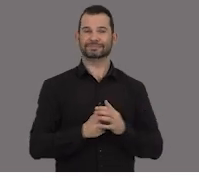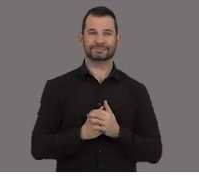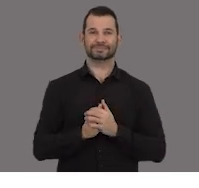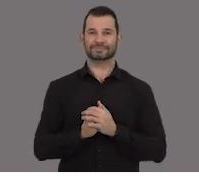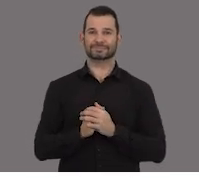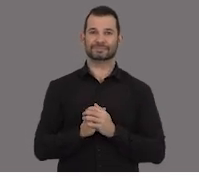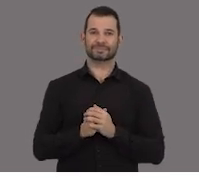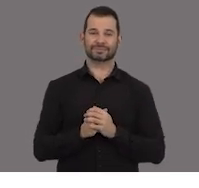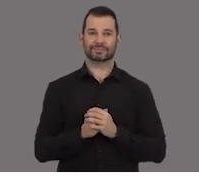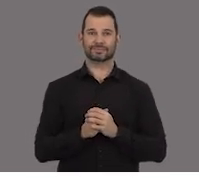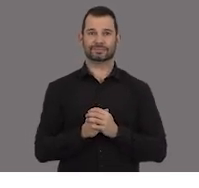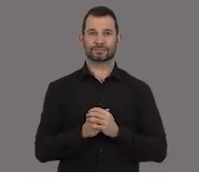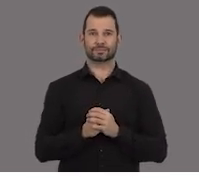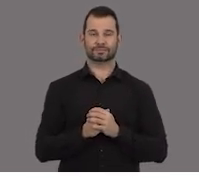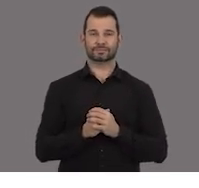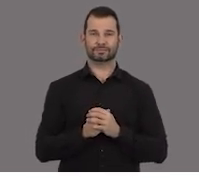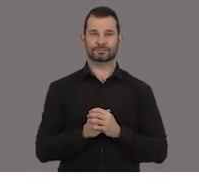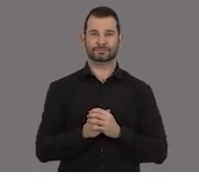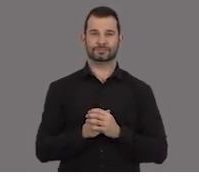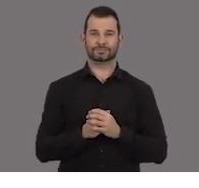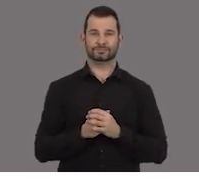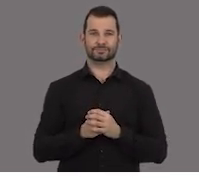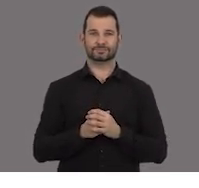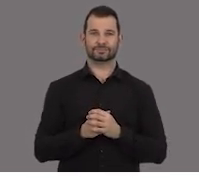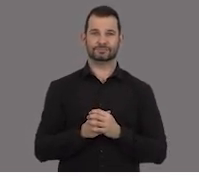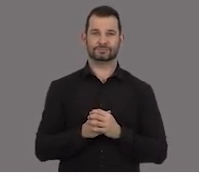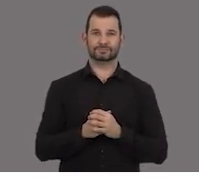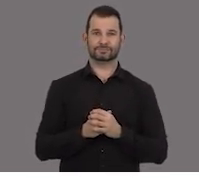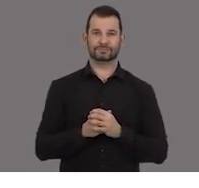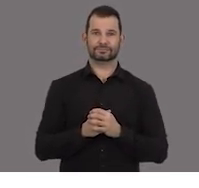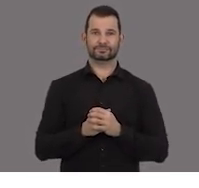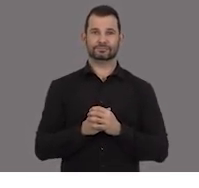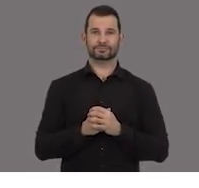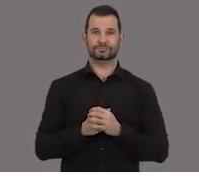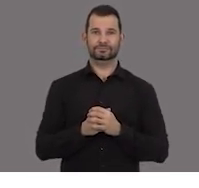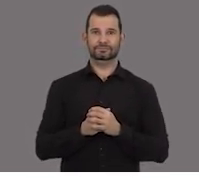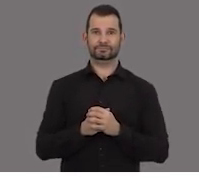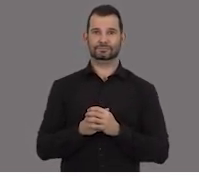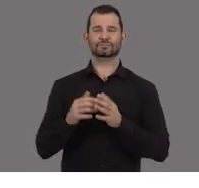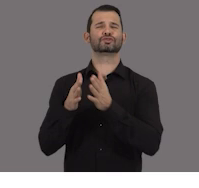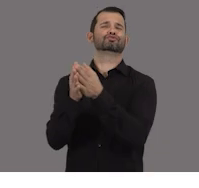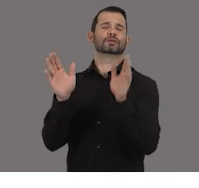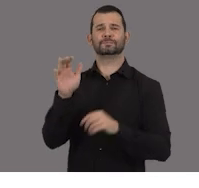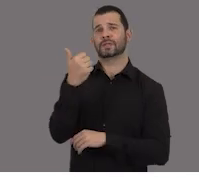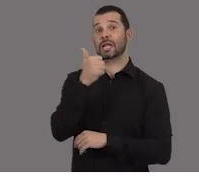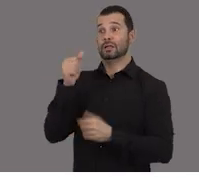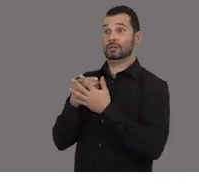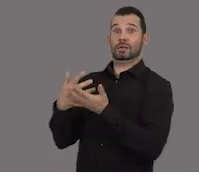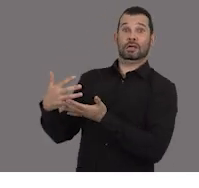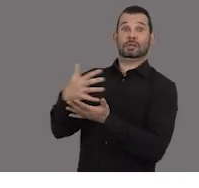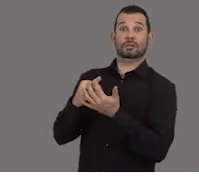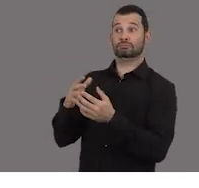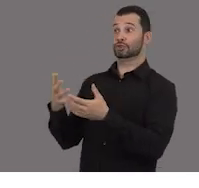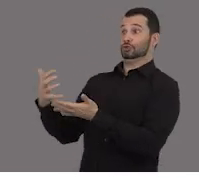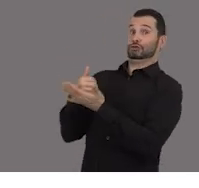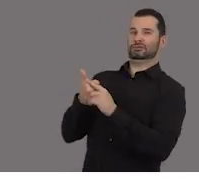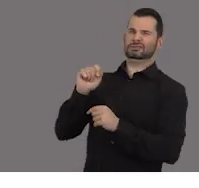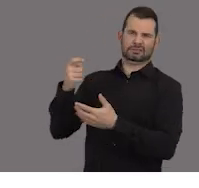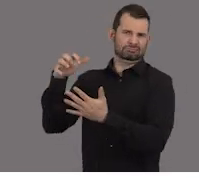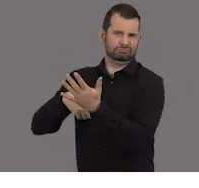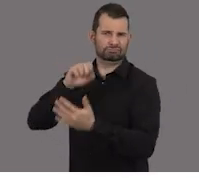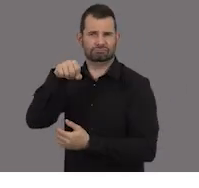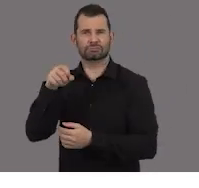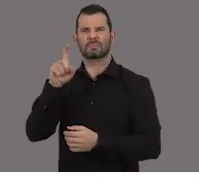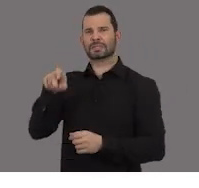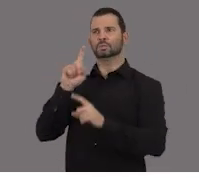goods or services for other goods or services without using money. Generally, any income you earn